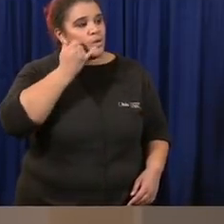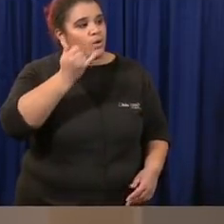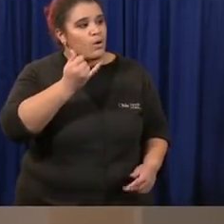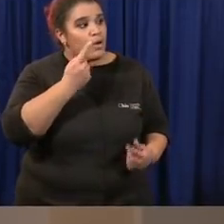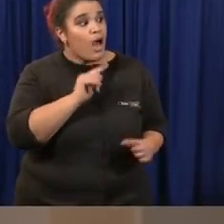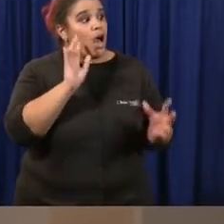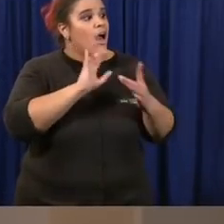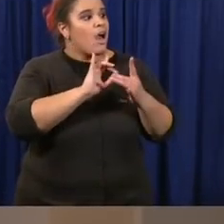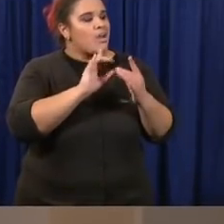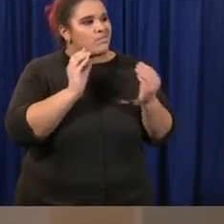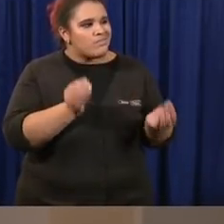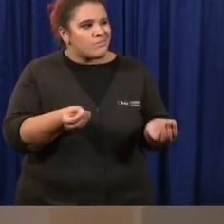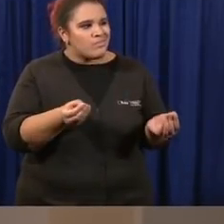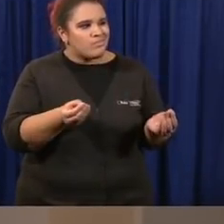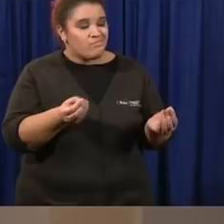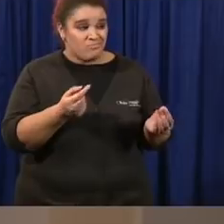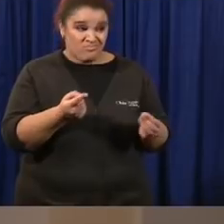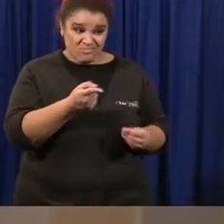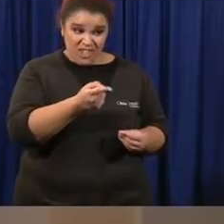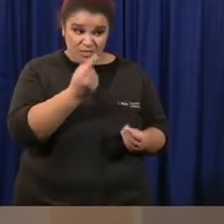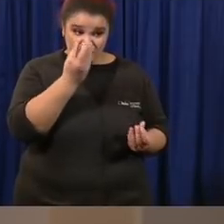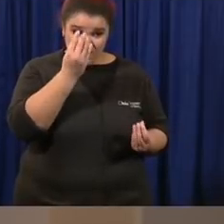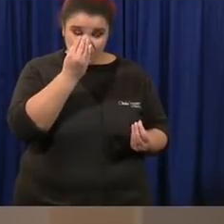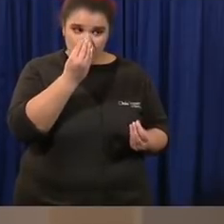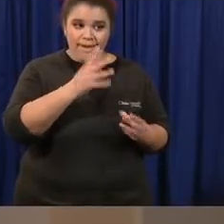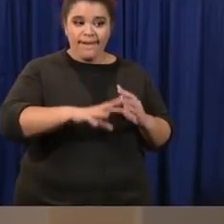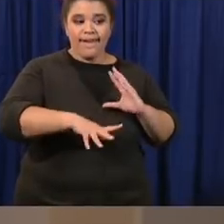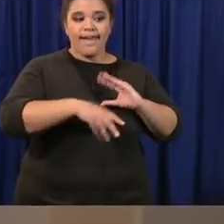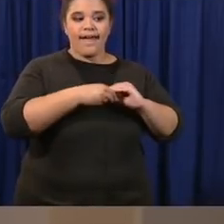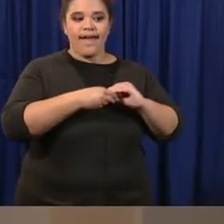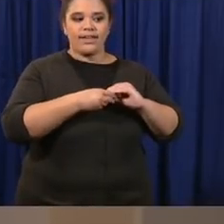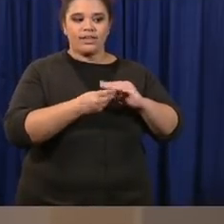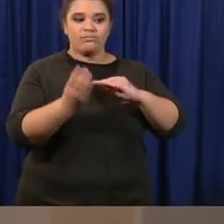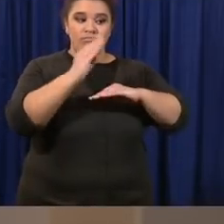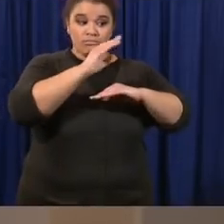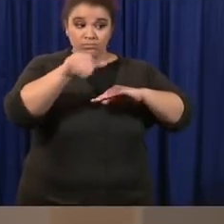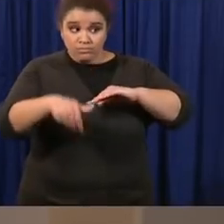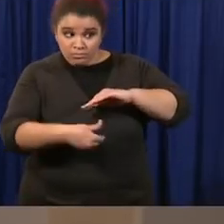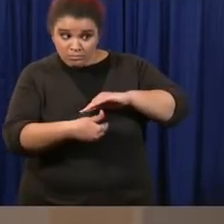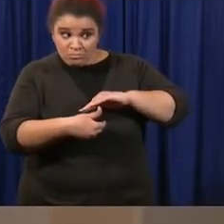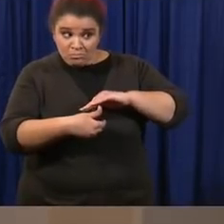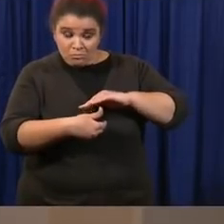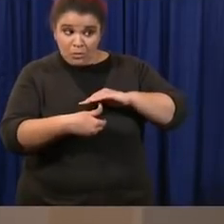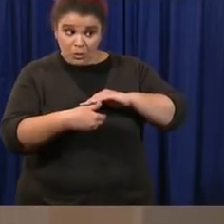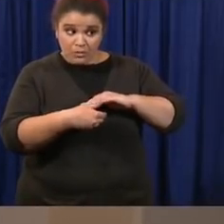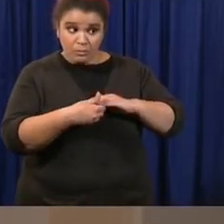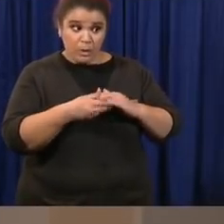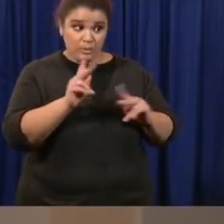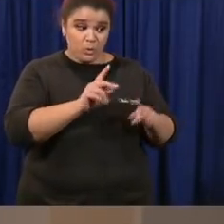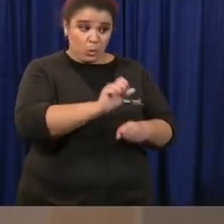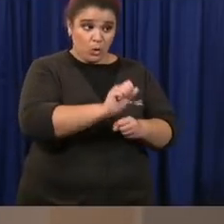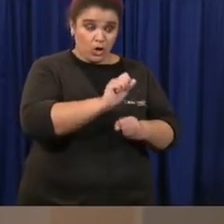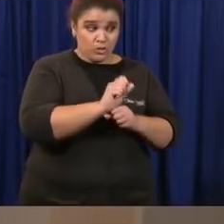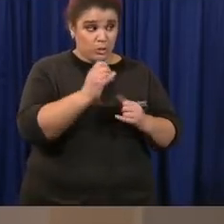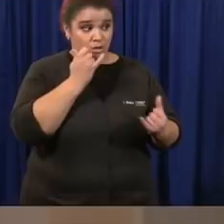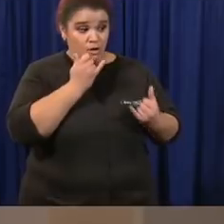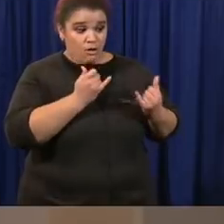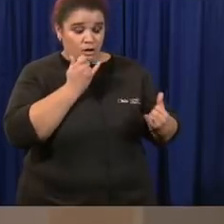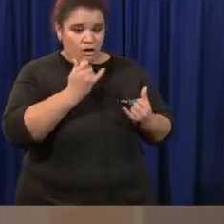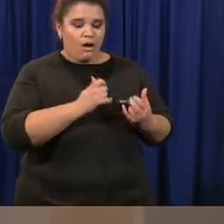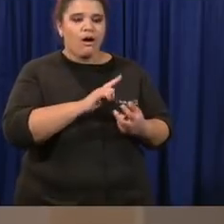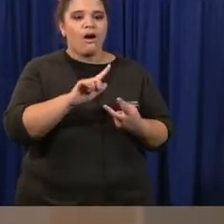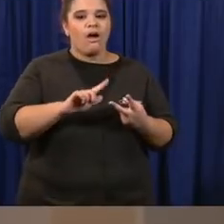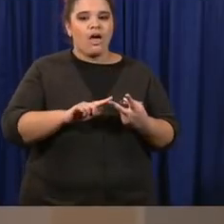answer, have you thought about perhaps spending a second shift and different hours? And the second question, what would this do to the unemployment premium for